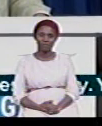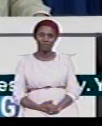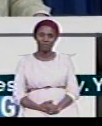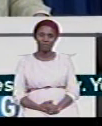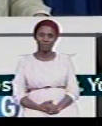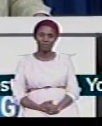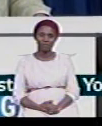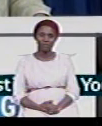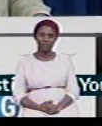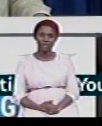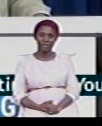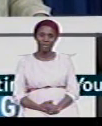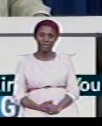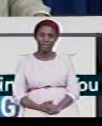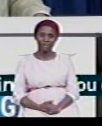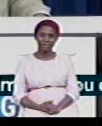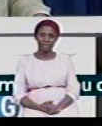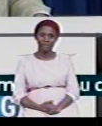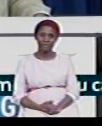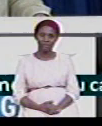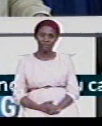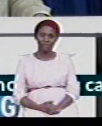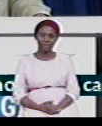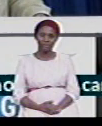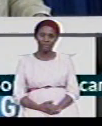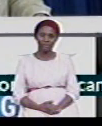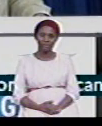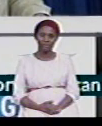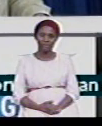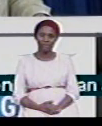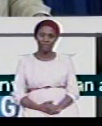ekọ ewo Yesu Kristo din mu.